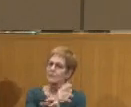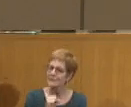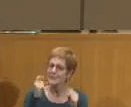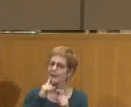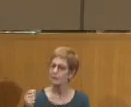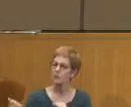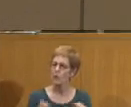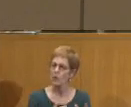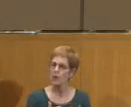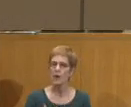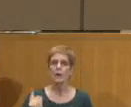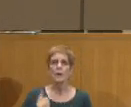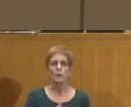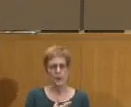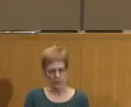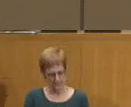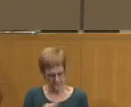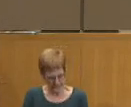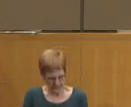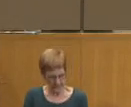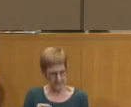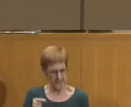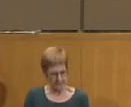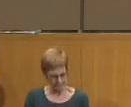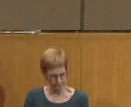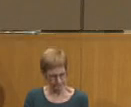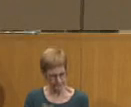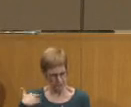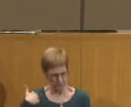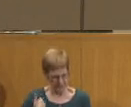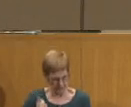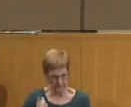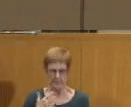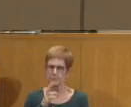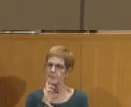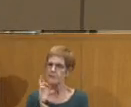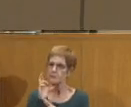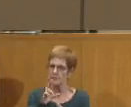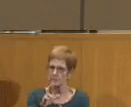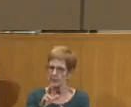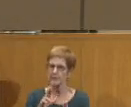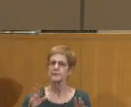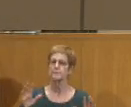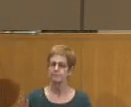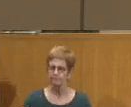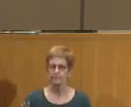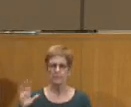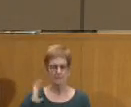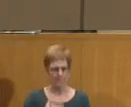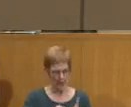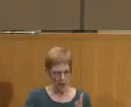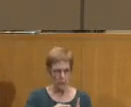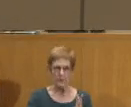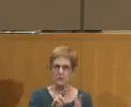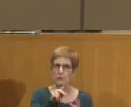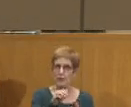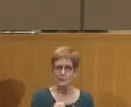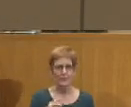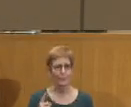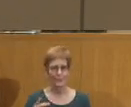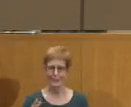leadership. We needed change, and we needed a steady path forward. In the past 2 years, the Charlotte